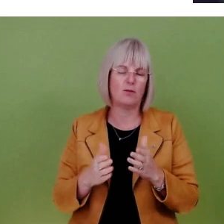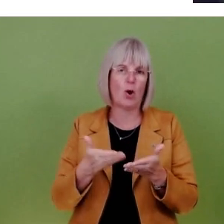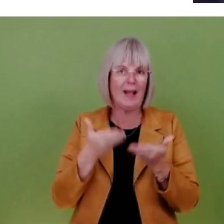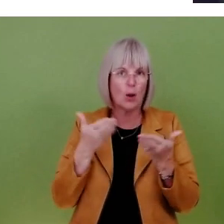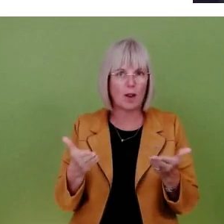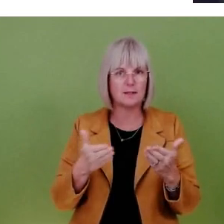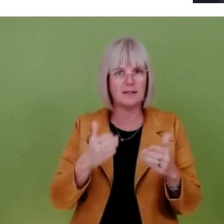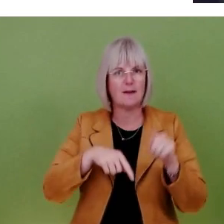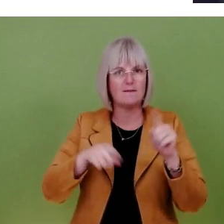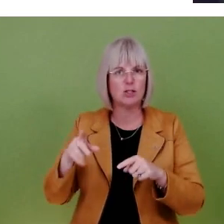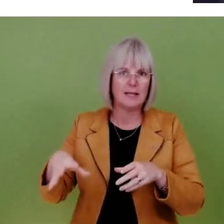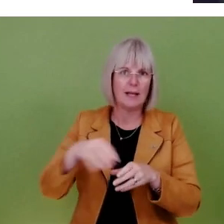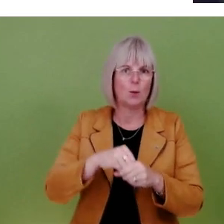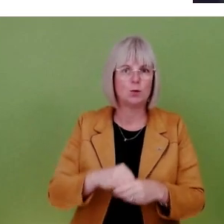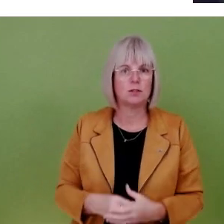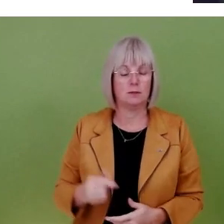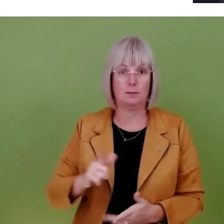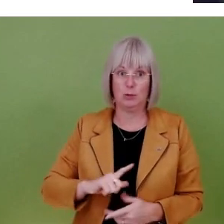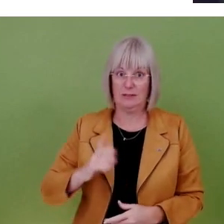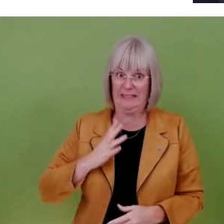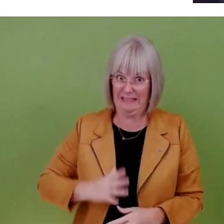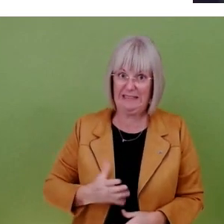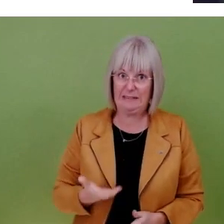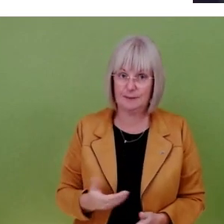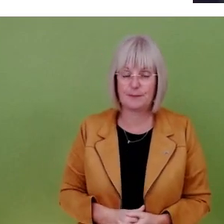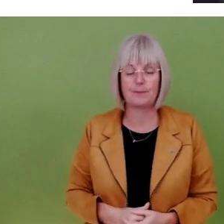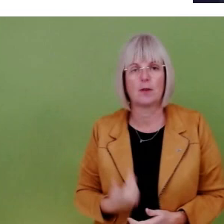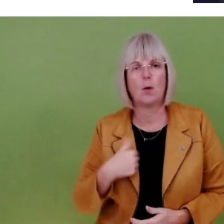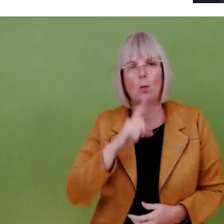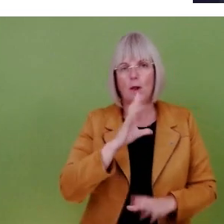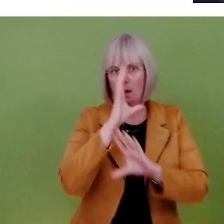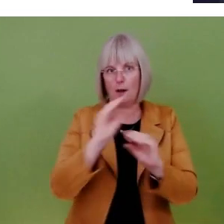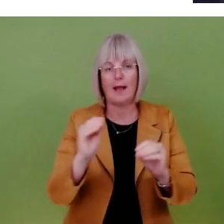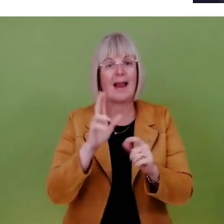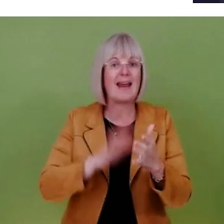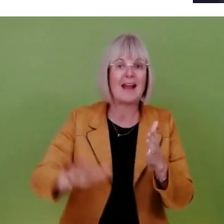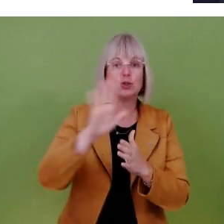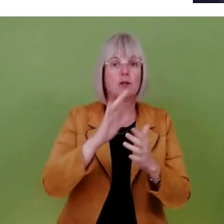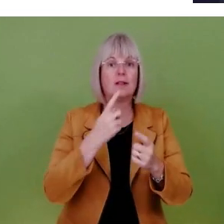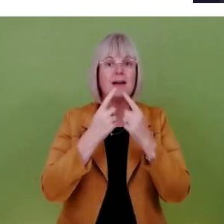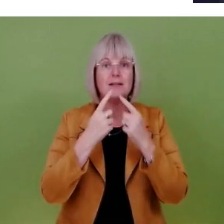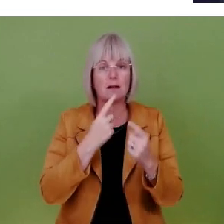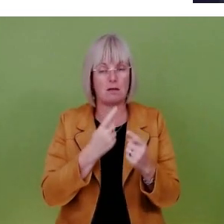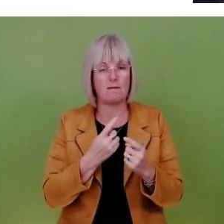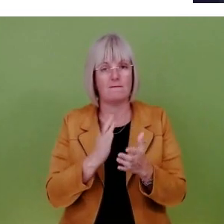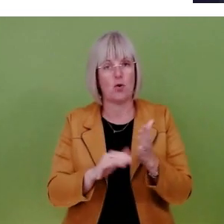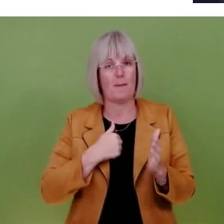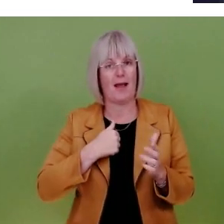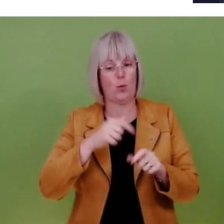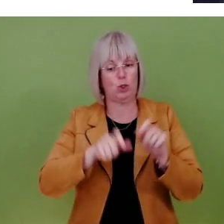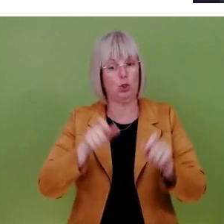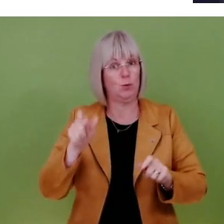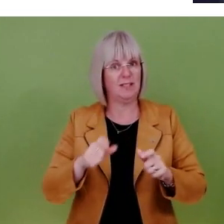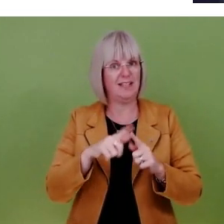needed. I'm going to tell you about some national data. We have views from our students on our EDI practice. I'll tell you what's